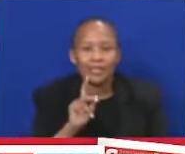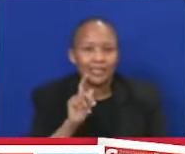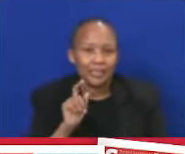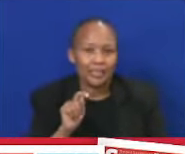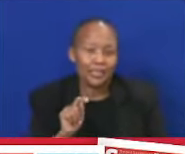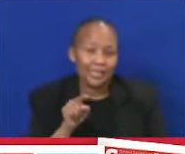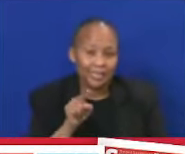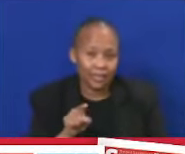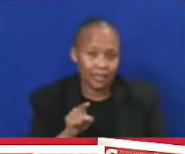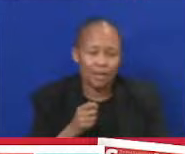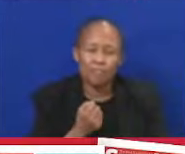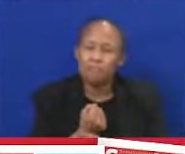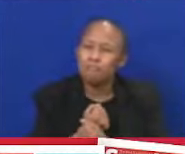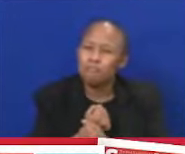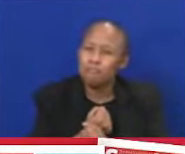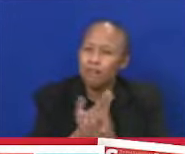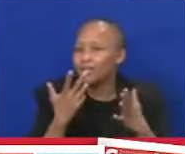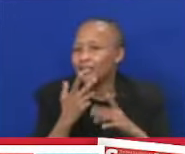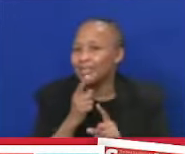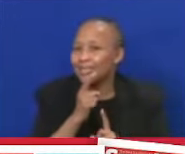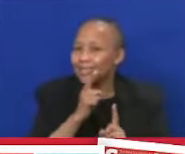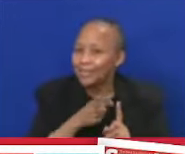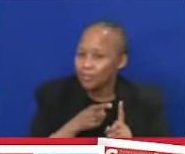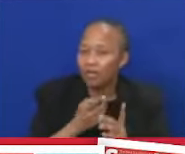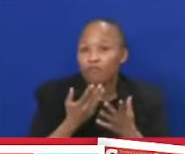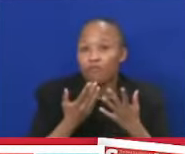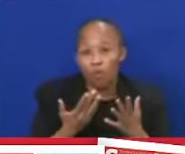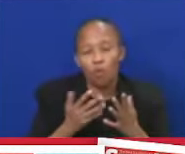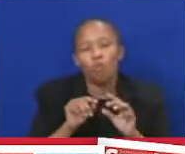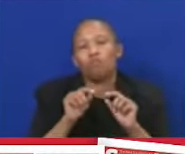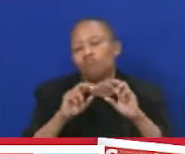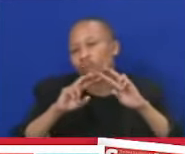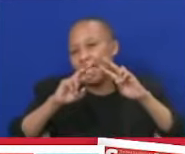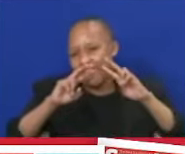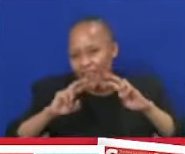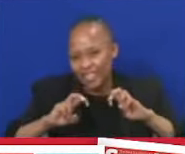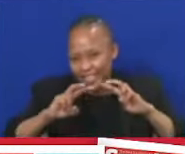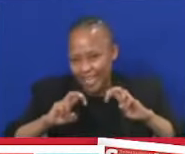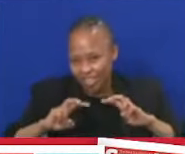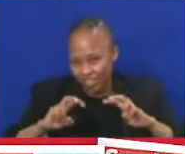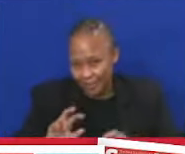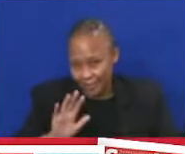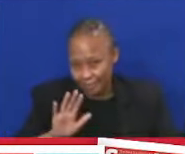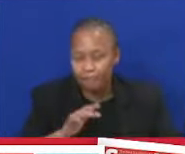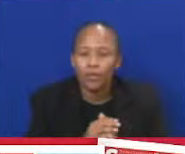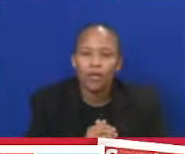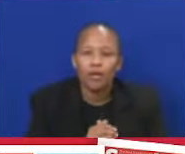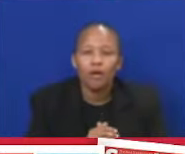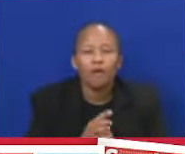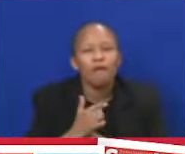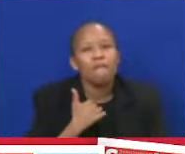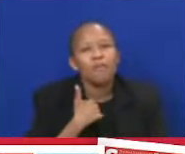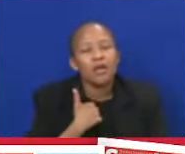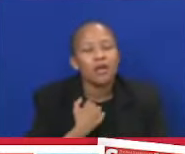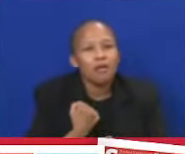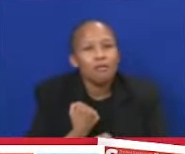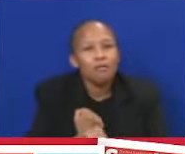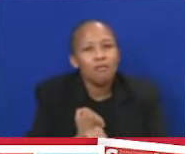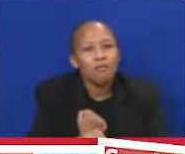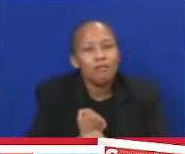approach of investigations. I worked directly with the Director of